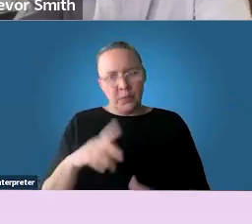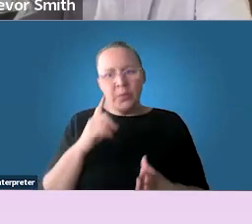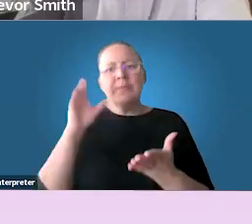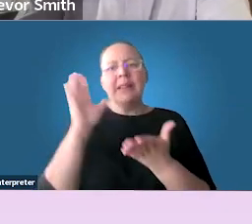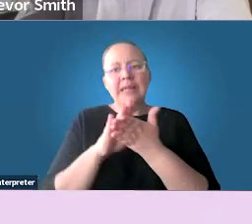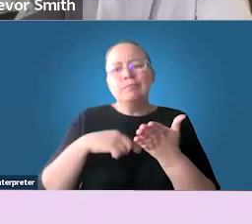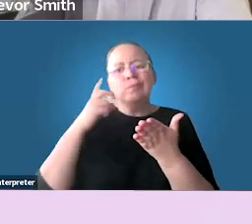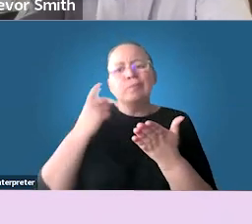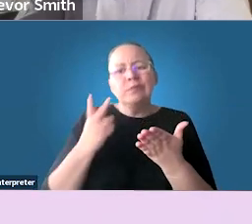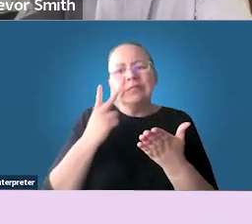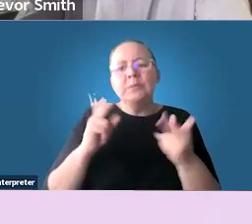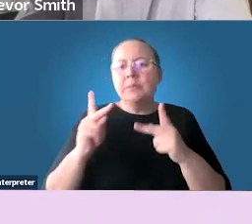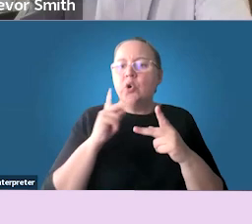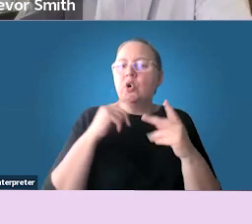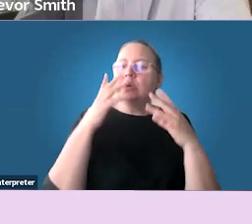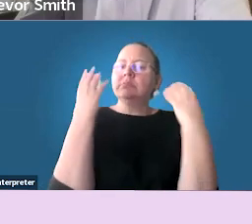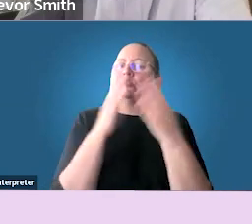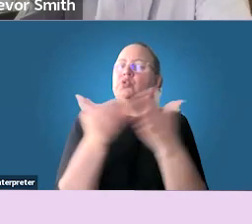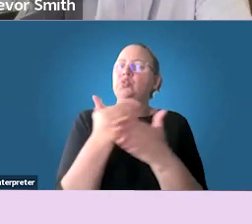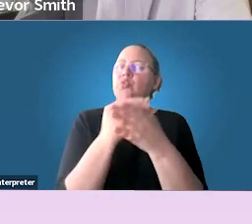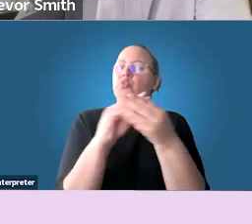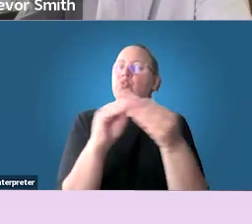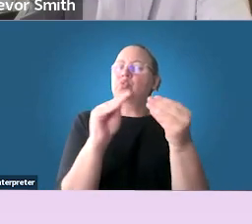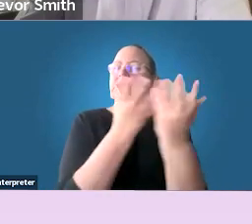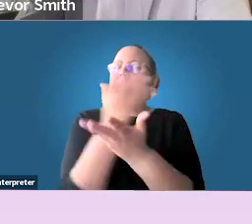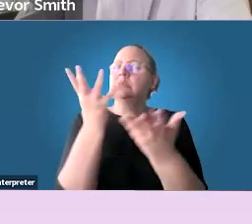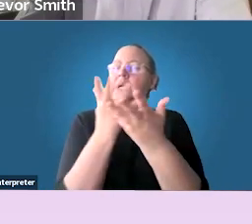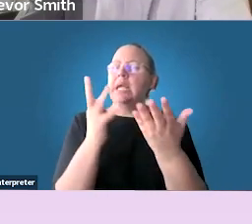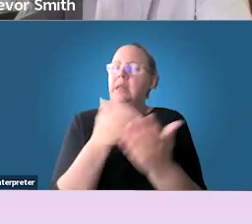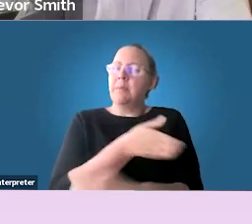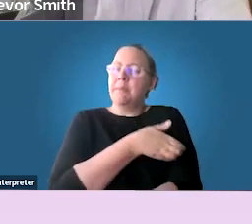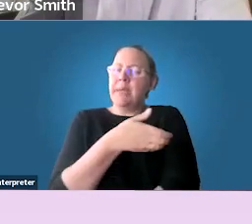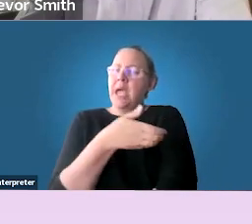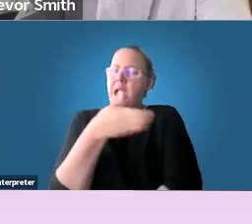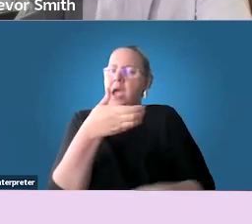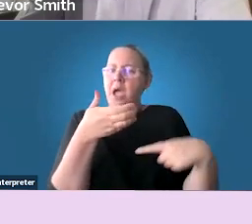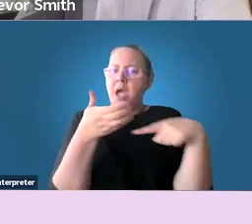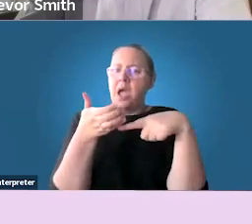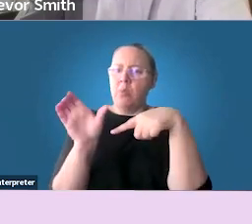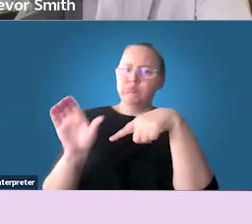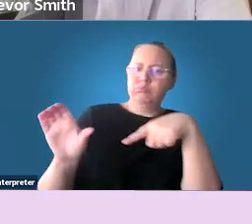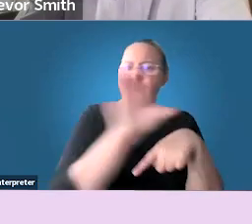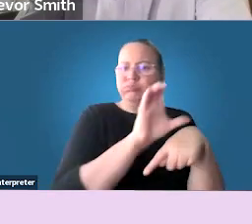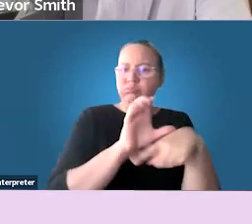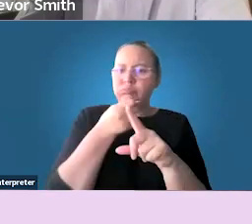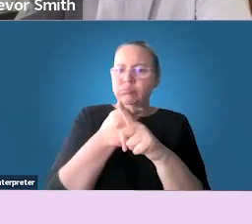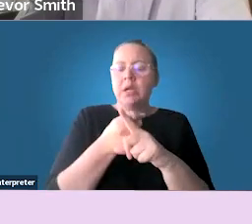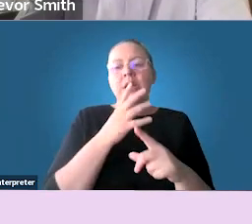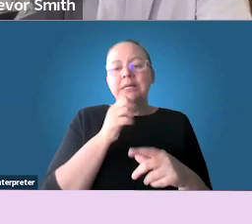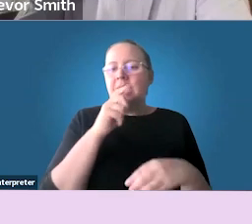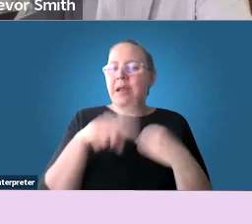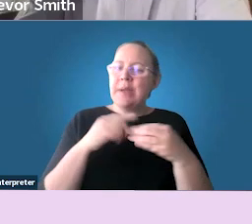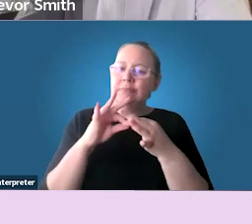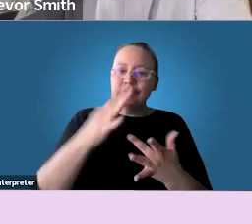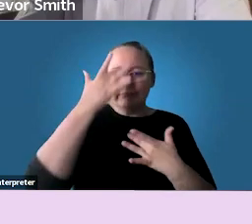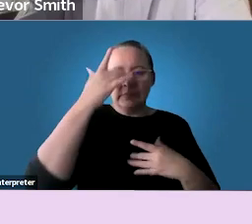and we see that people are telling new stories and building new power. Stories that insist that health is not just the absence of disease,